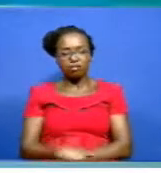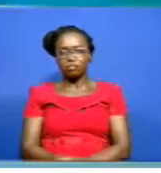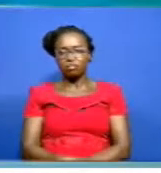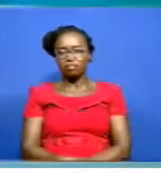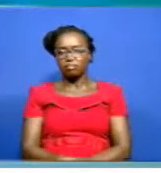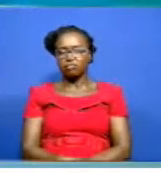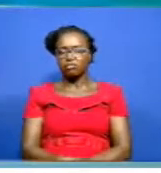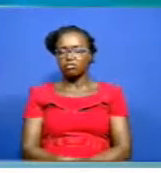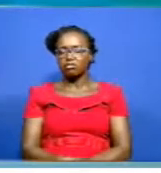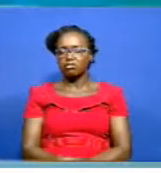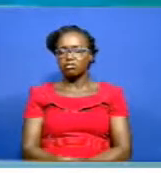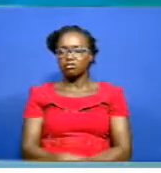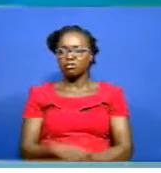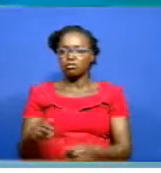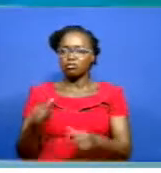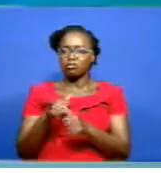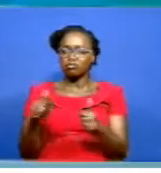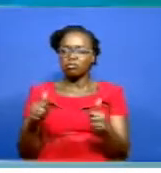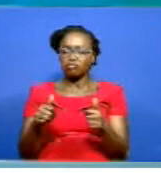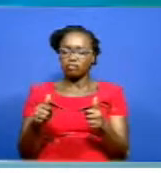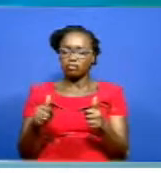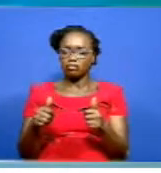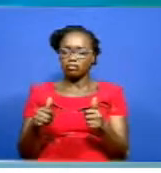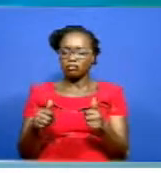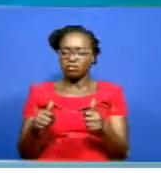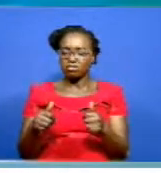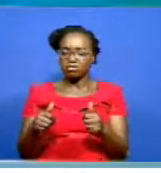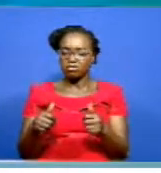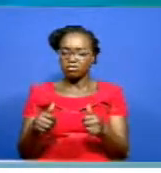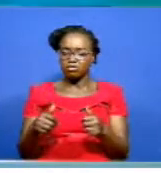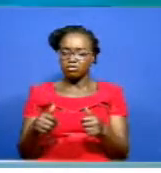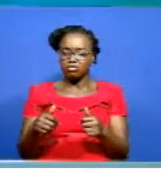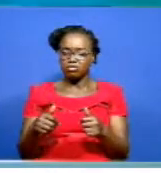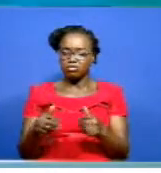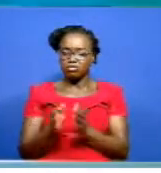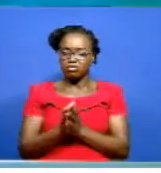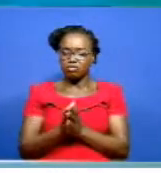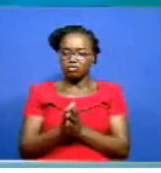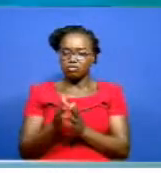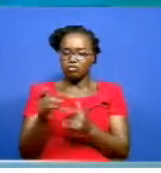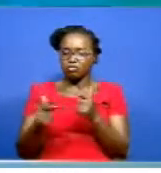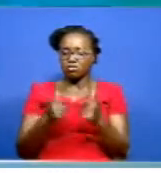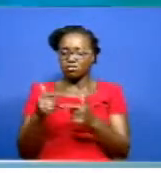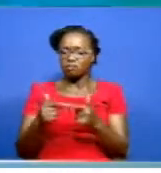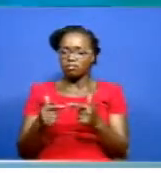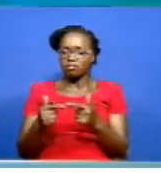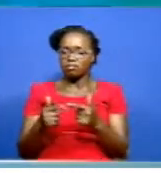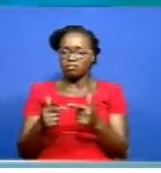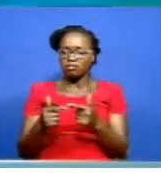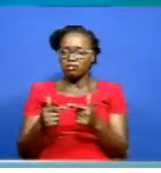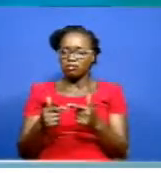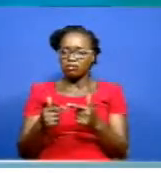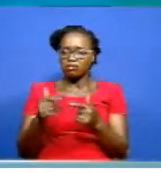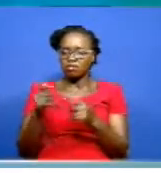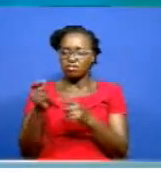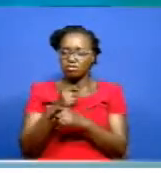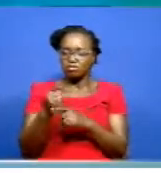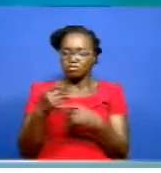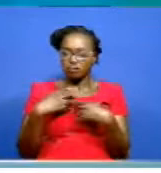Well, we are receiving the... Of course, right now we're still in the process of rolling out. We are also training the health